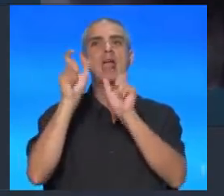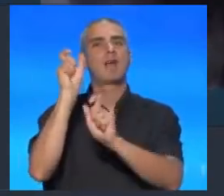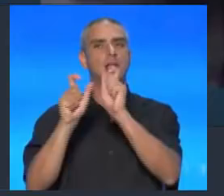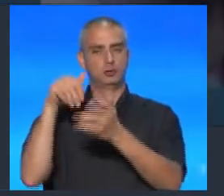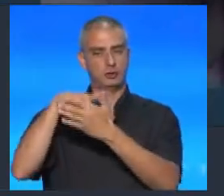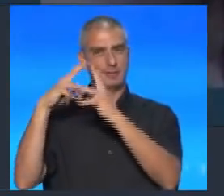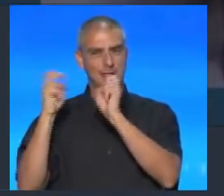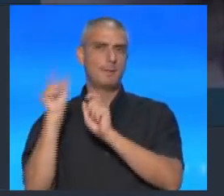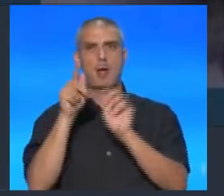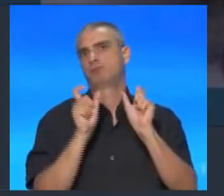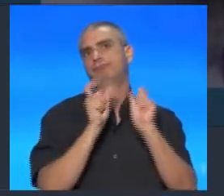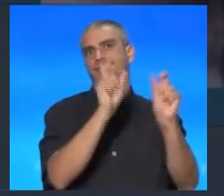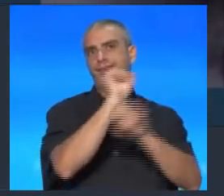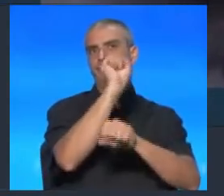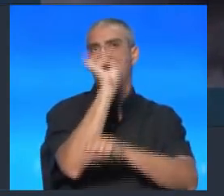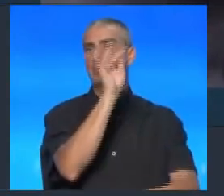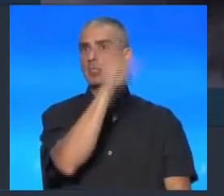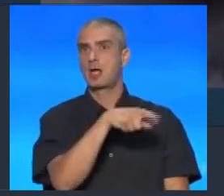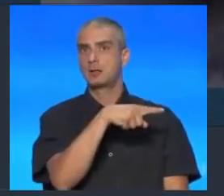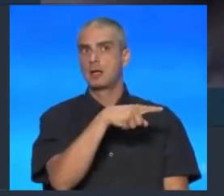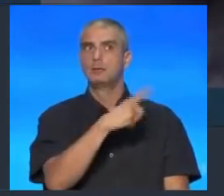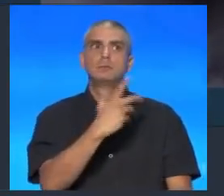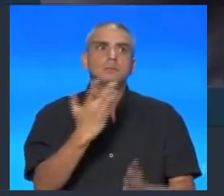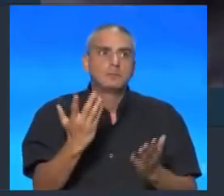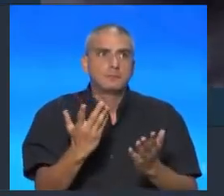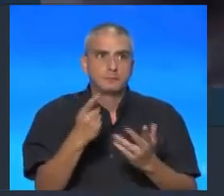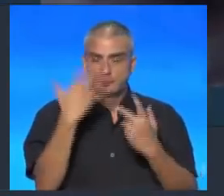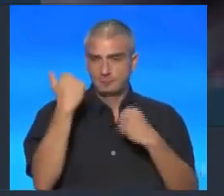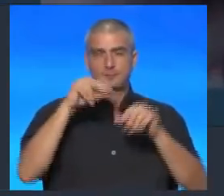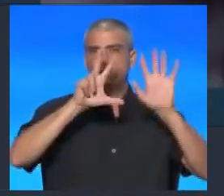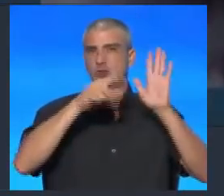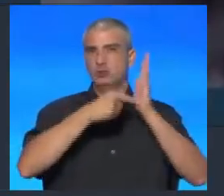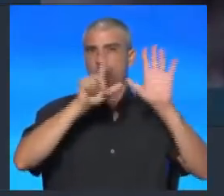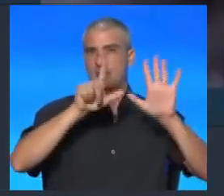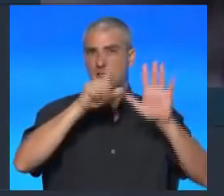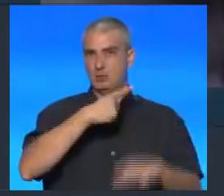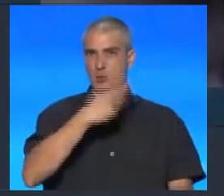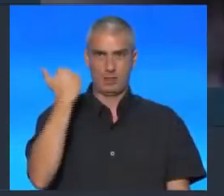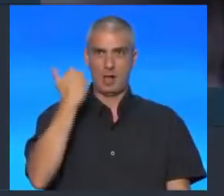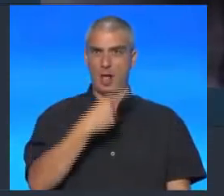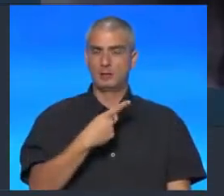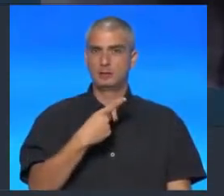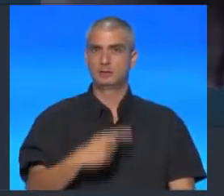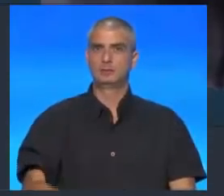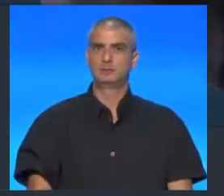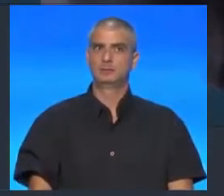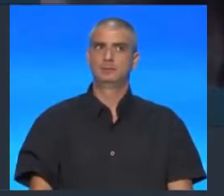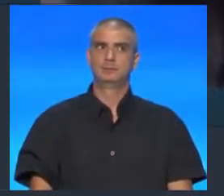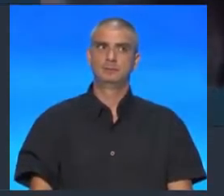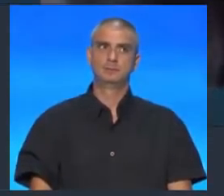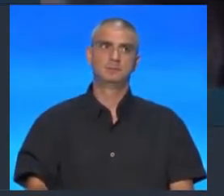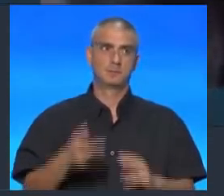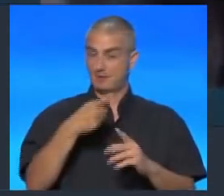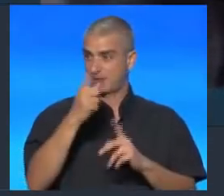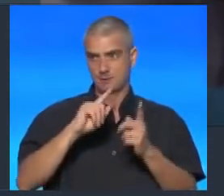them down. So we had that rally on July 8th, mm-hmm. and then the events of this past weekend